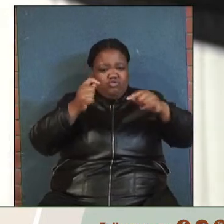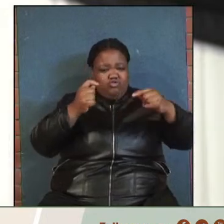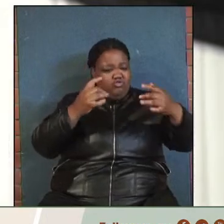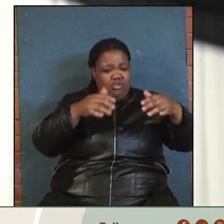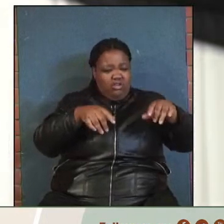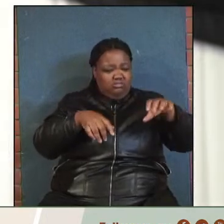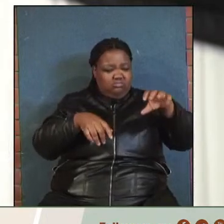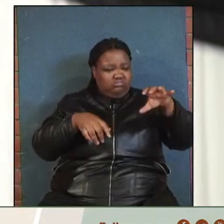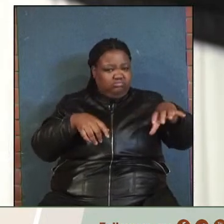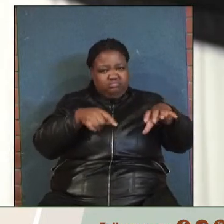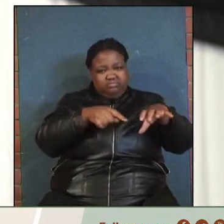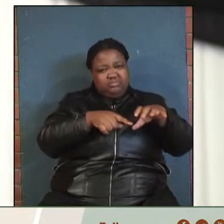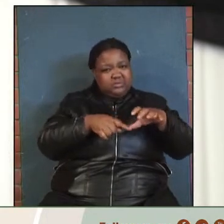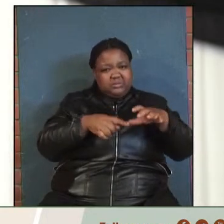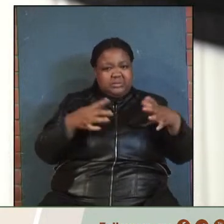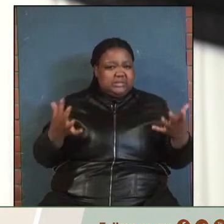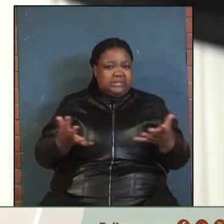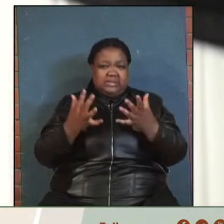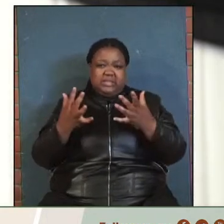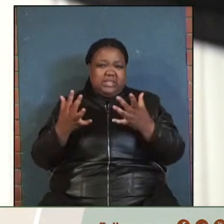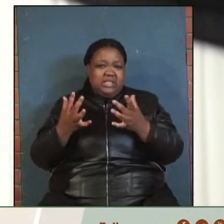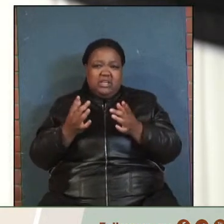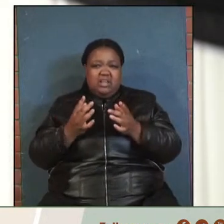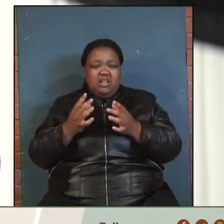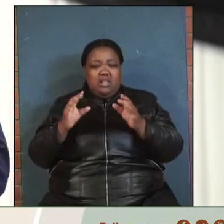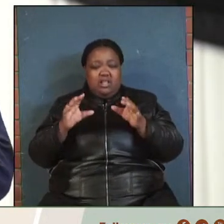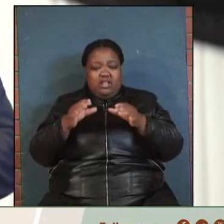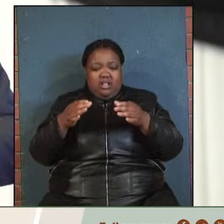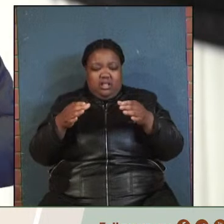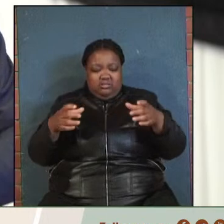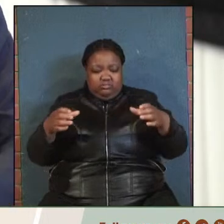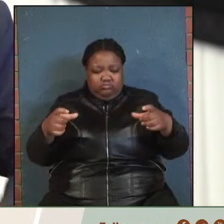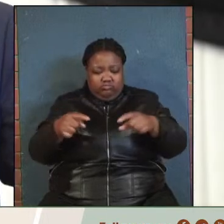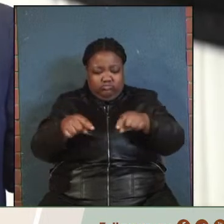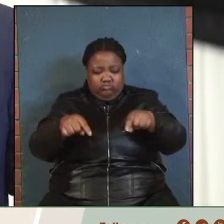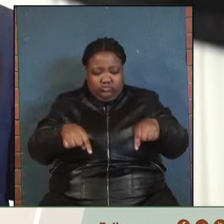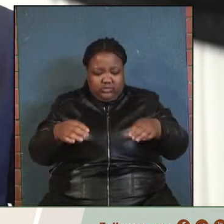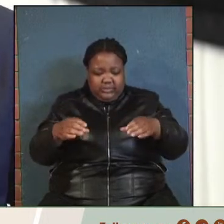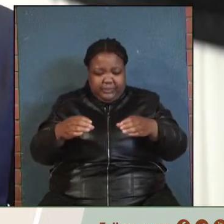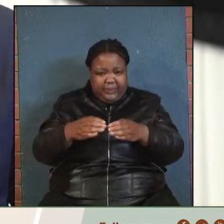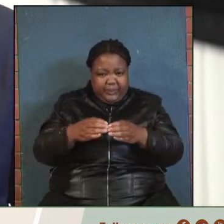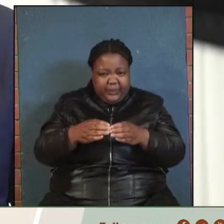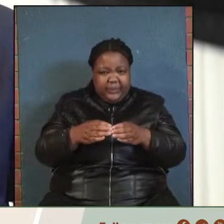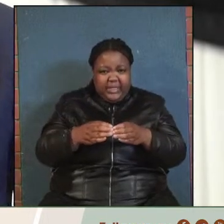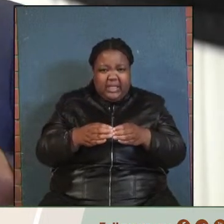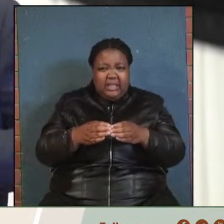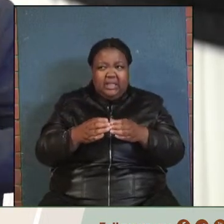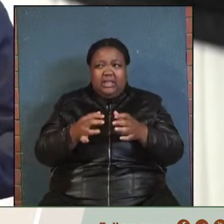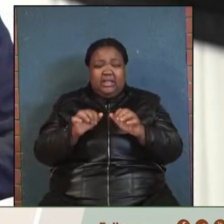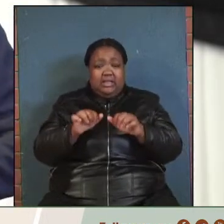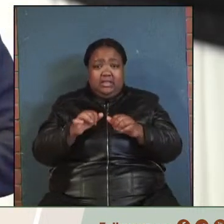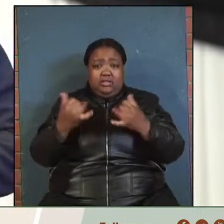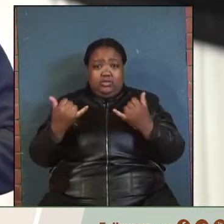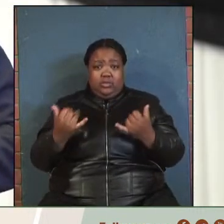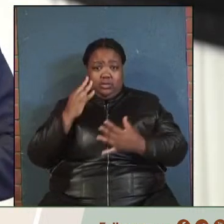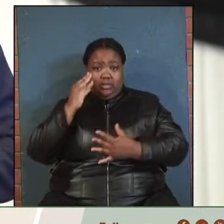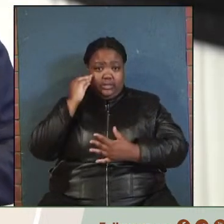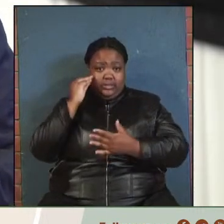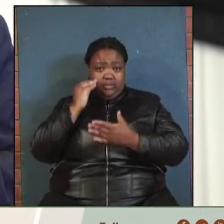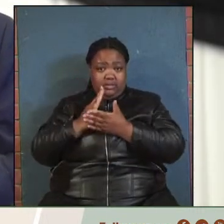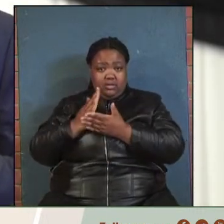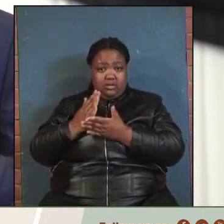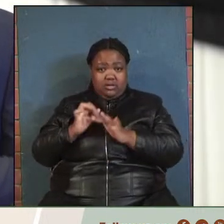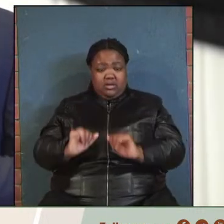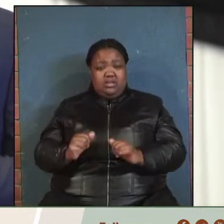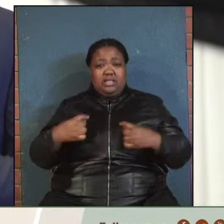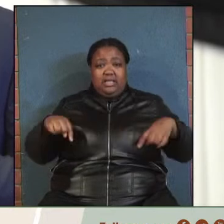teen classrooms. So now let's share that experience and tell us as